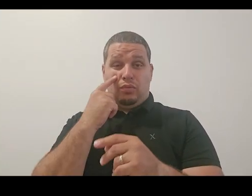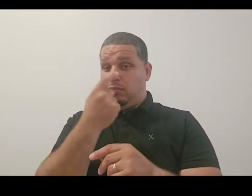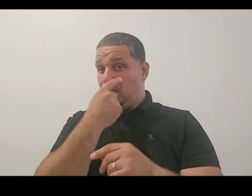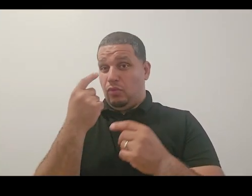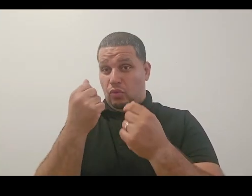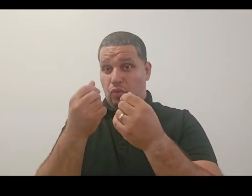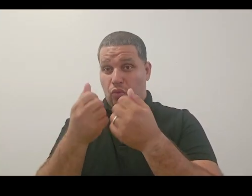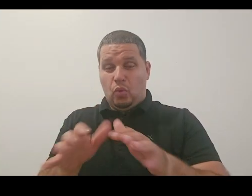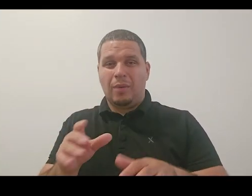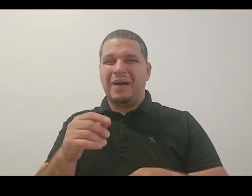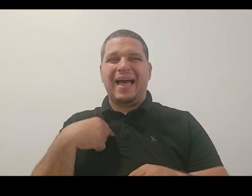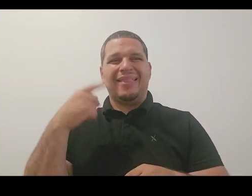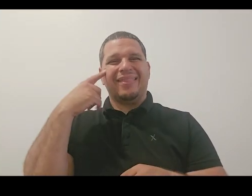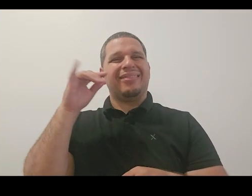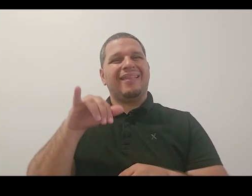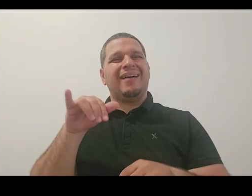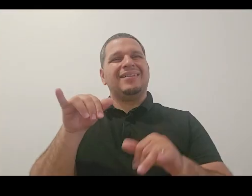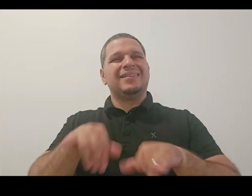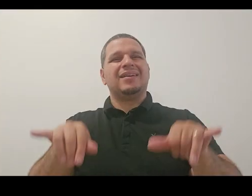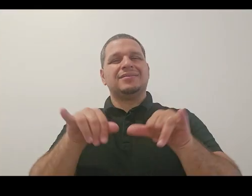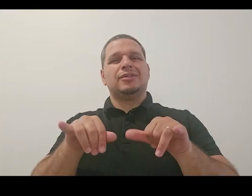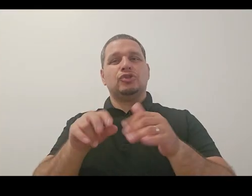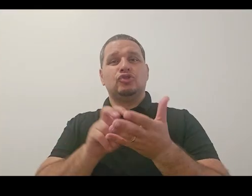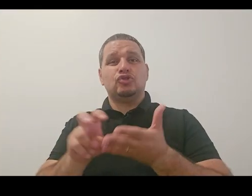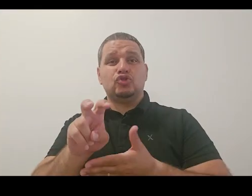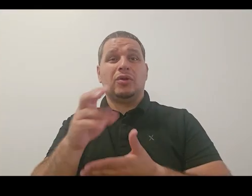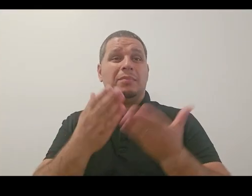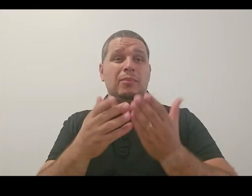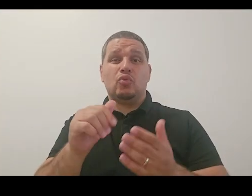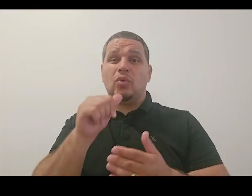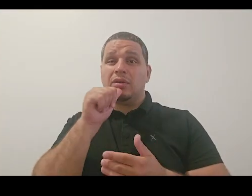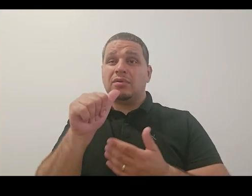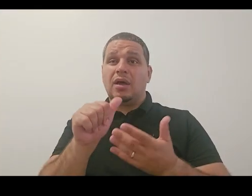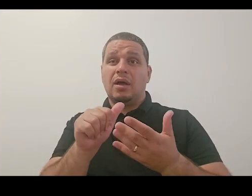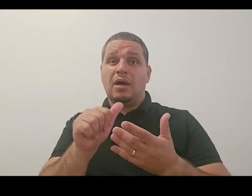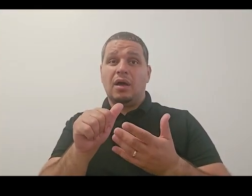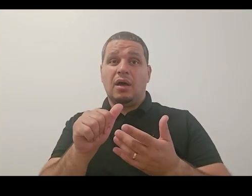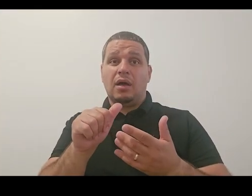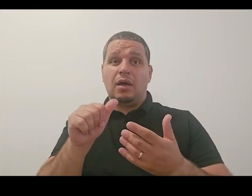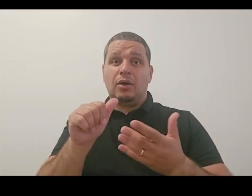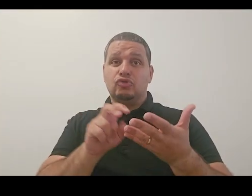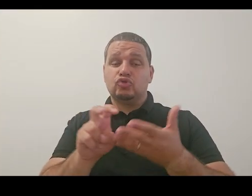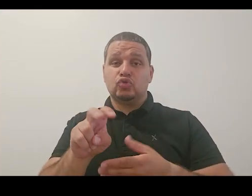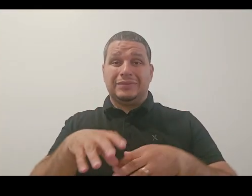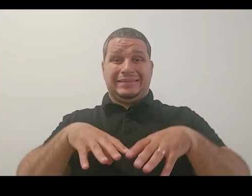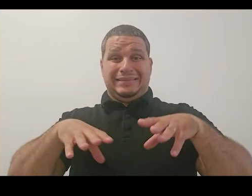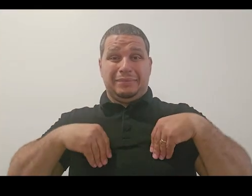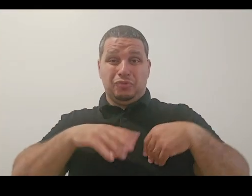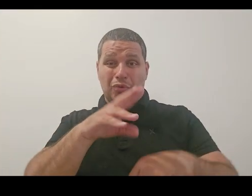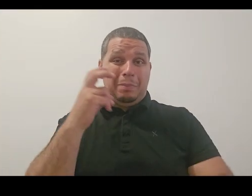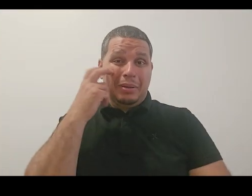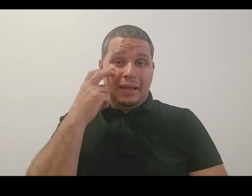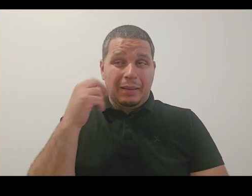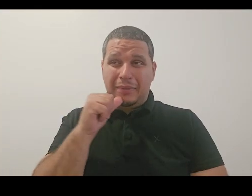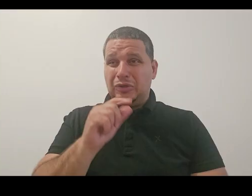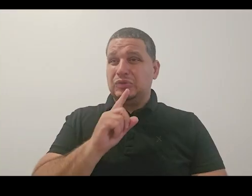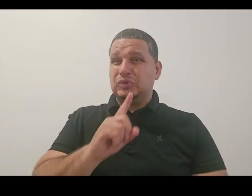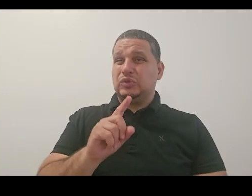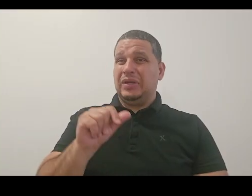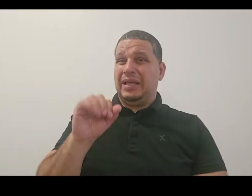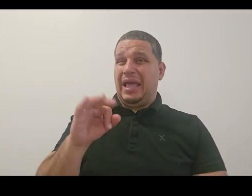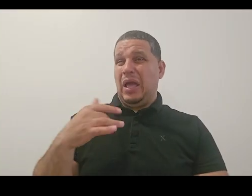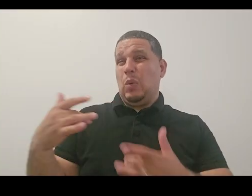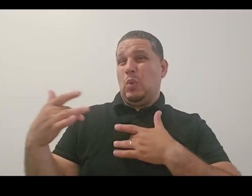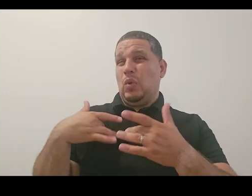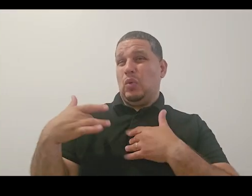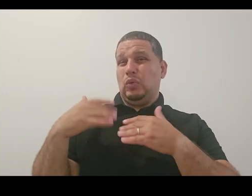fact that that's sort of a constant journey. Maybe you're not journeying toward accepting your blindness. I'm not sure that that's a thing that I